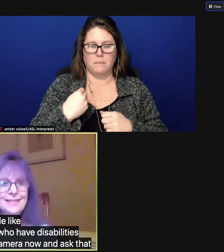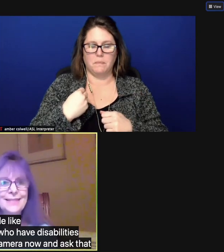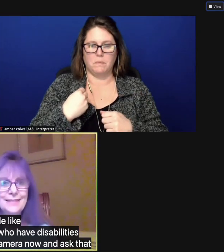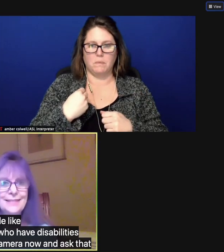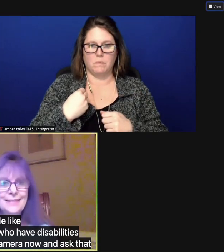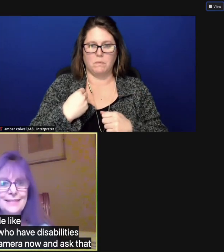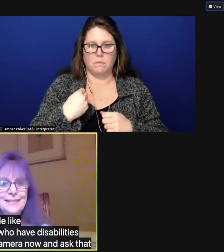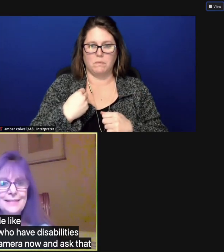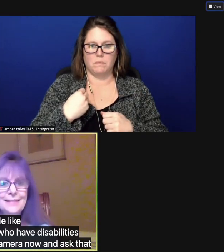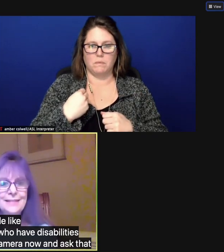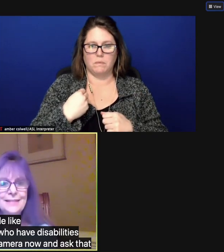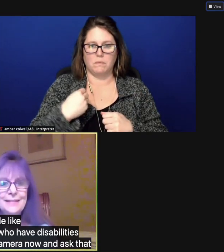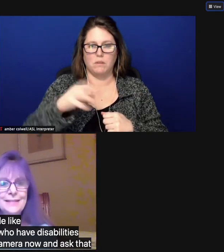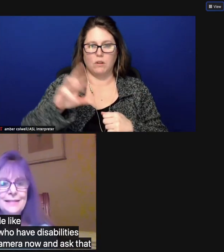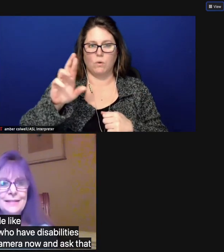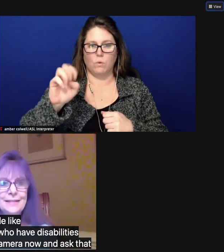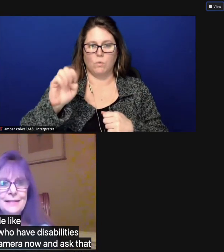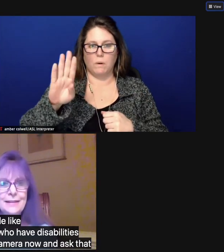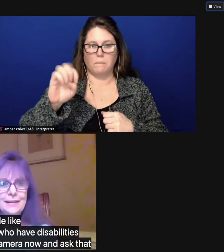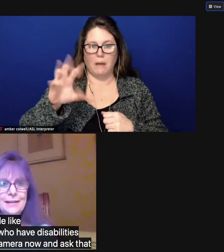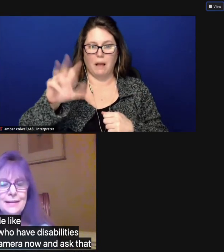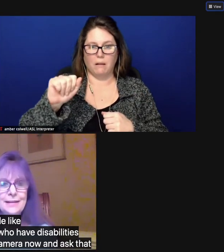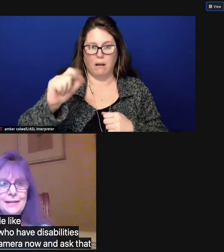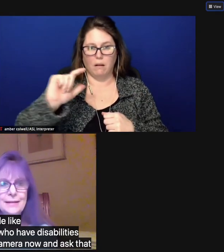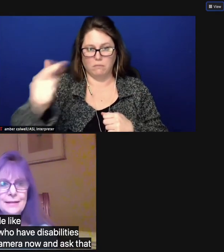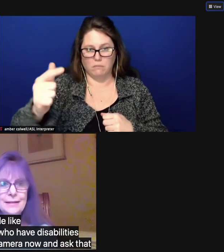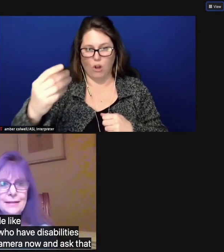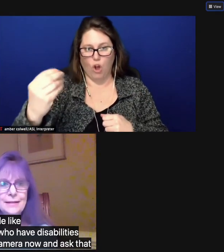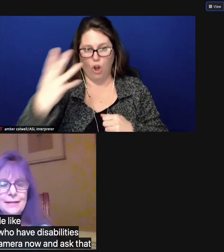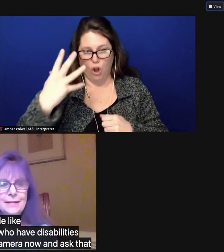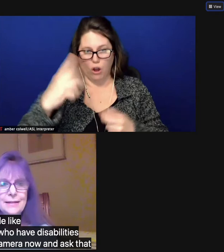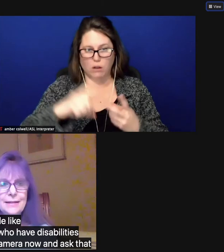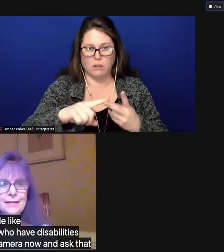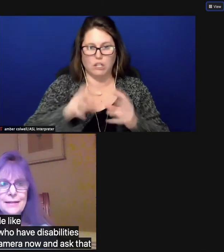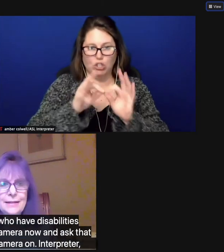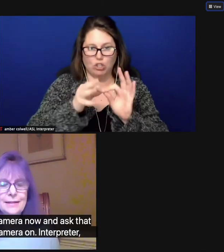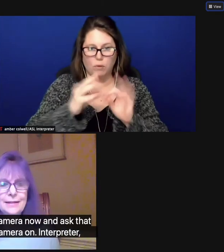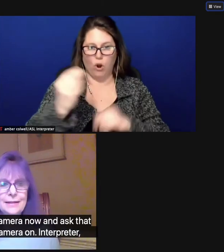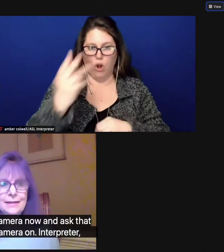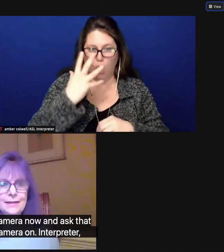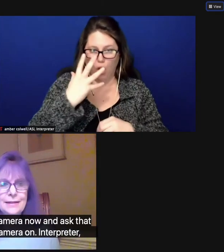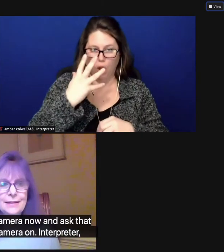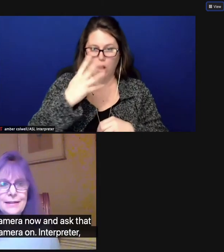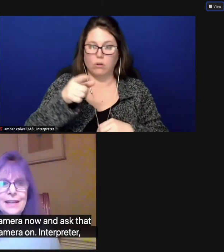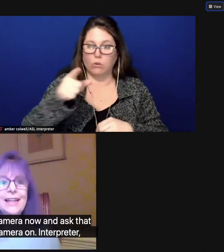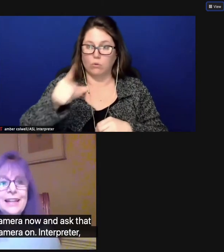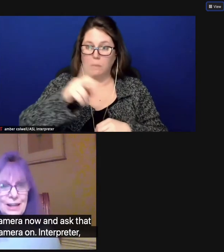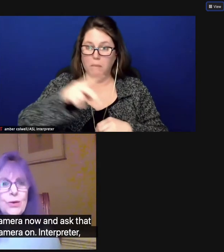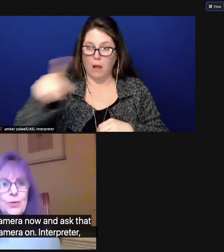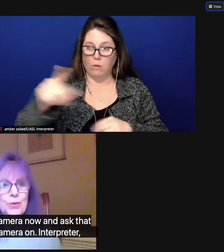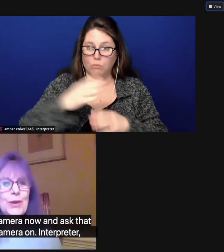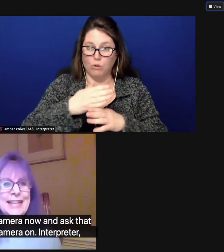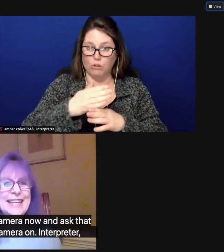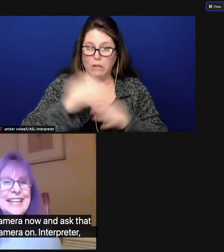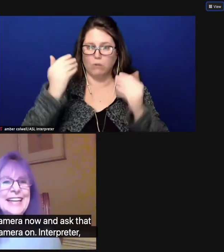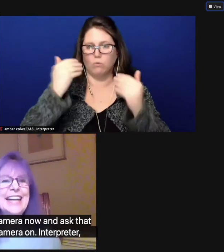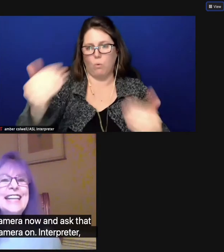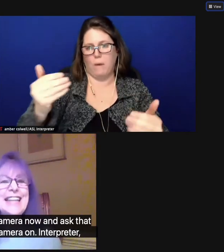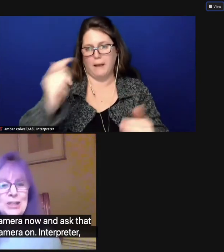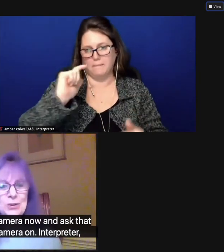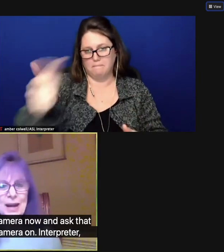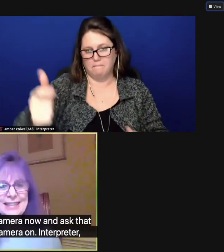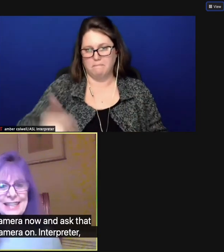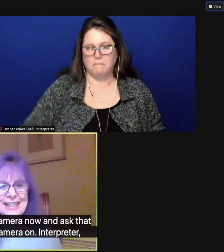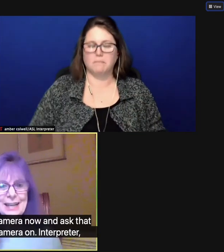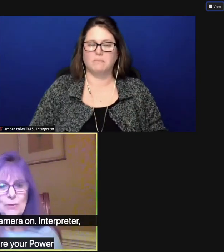you leave your camera on, the interpreter leave your camera on, and when you're ready to share your PowerPoint, go ahead and do that. Thank you. Great.